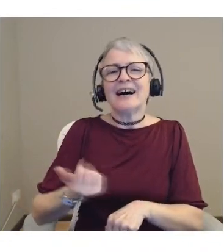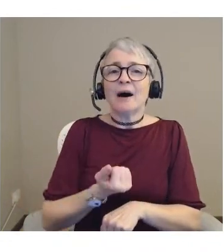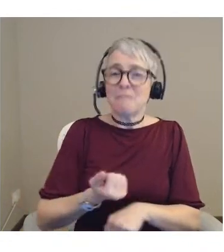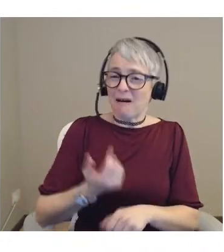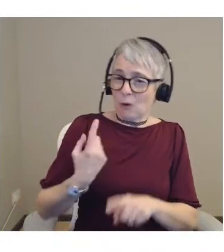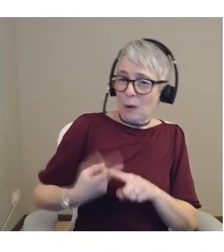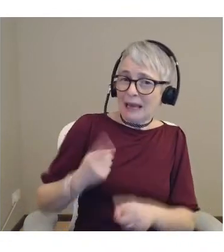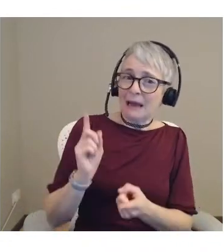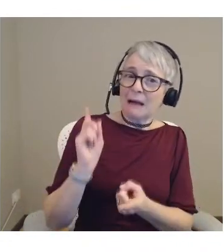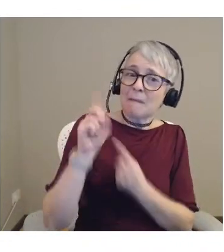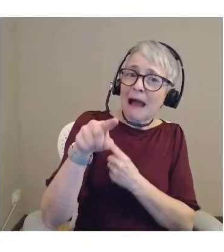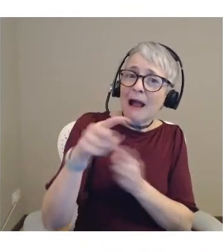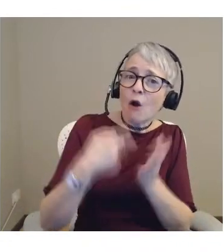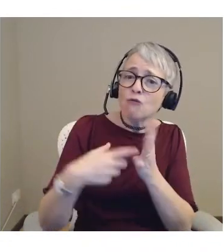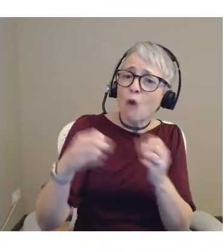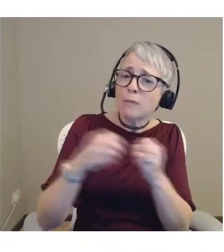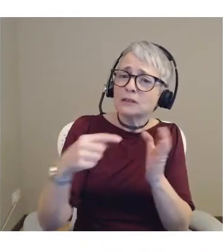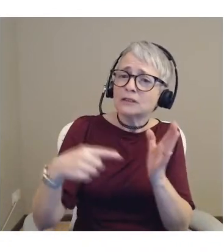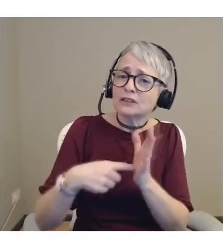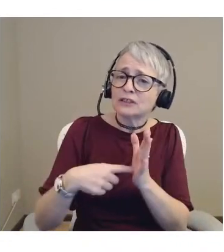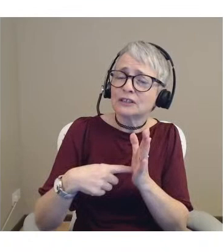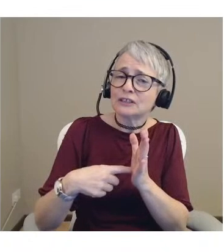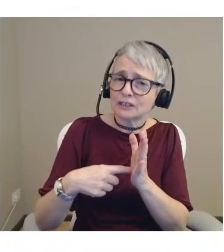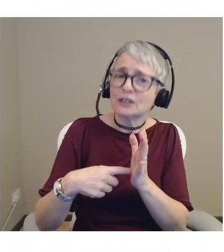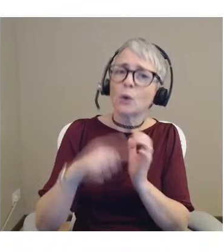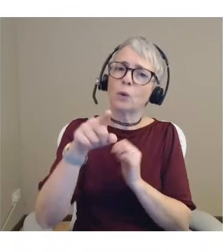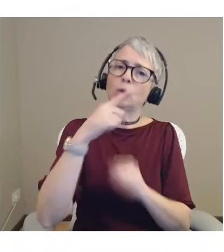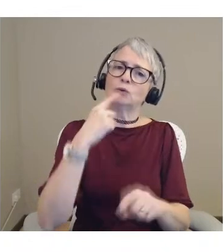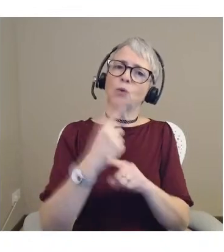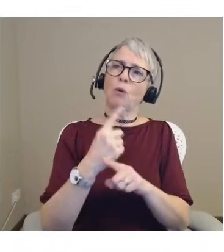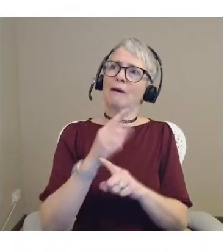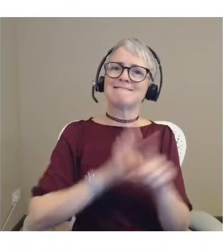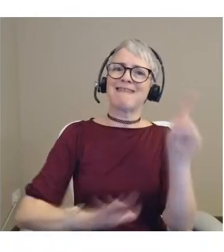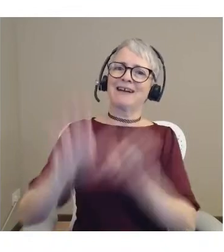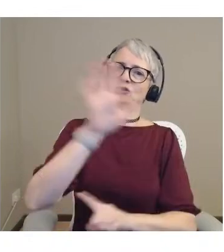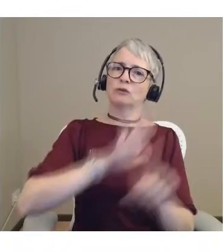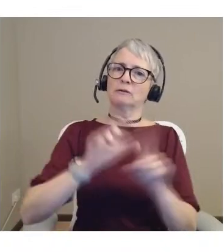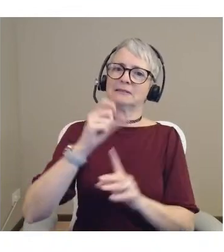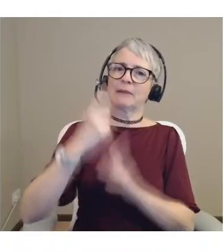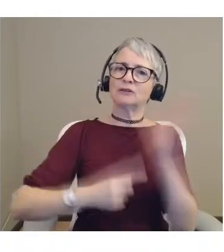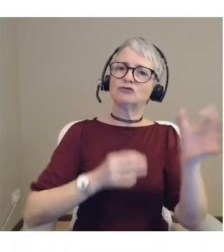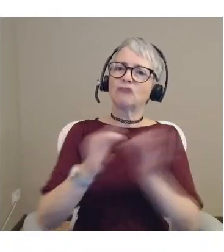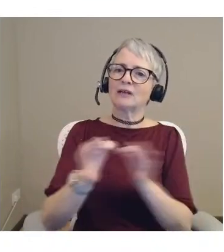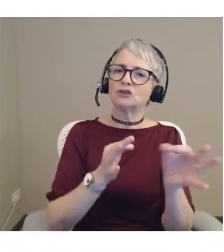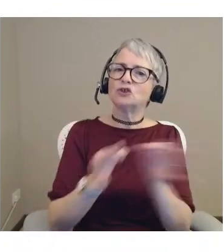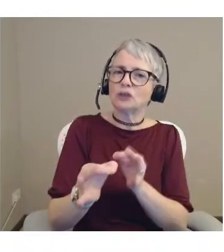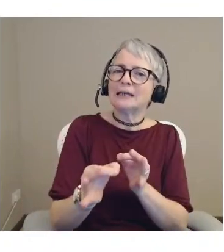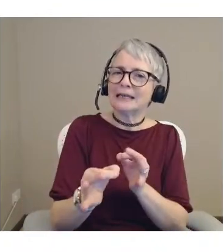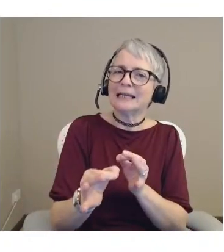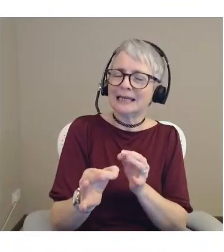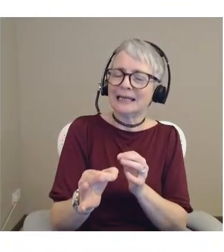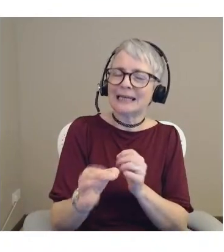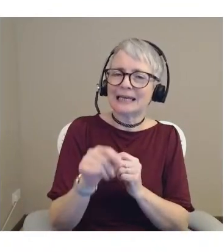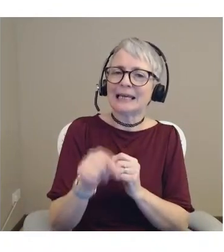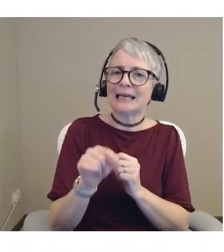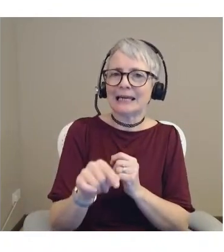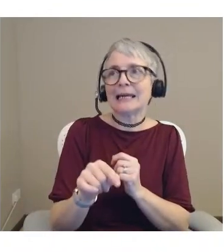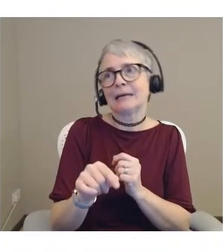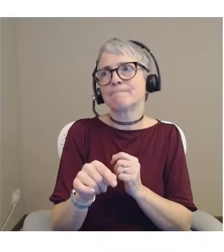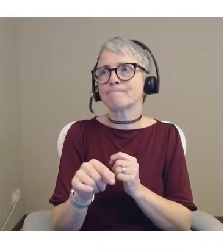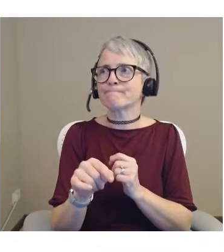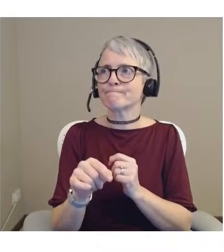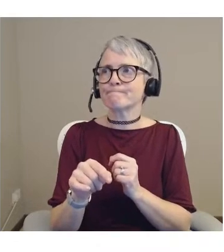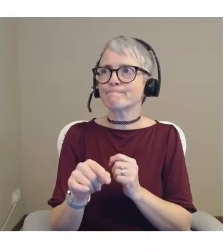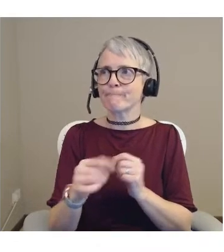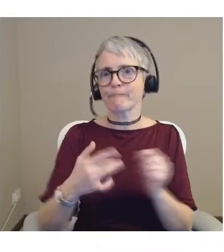say, given you mentioned the National Disability Strategy earlier, and obviously this is an emergency response,